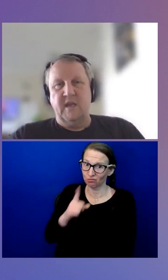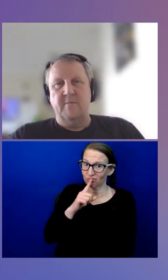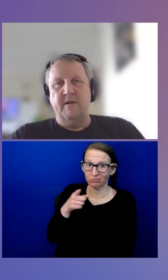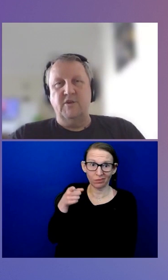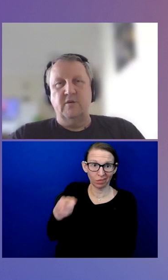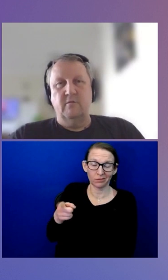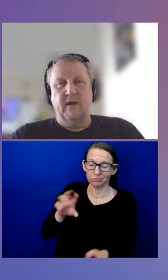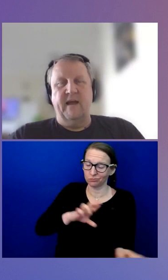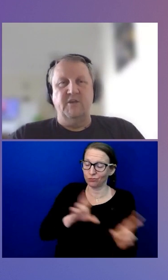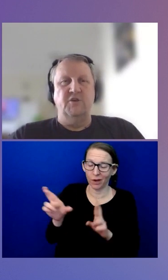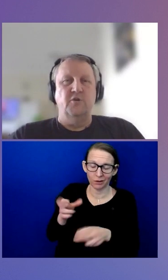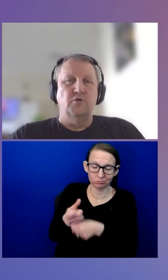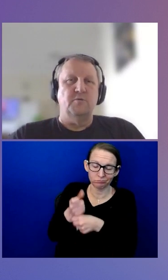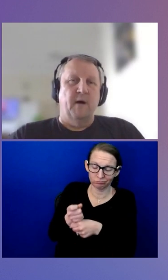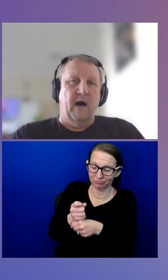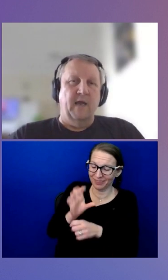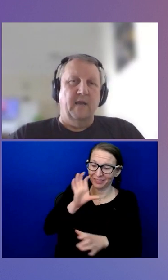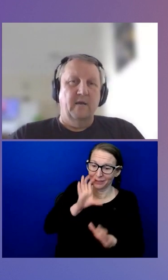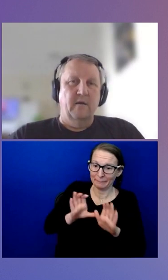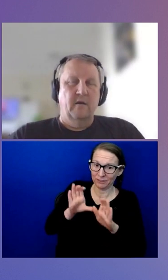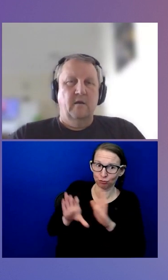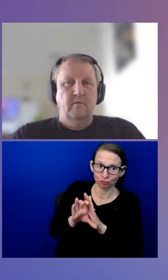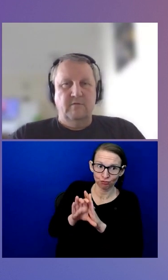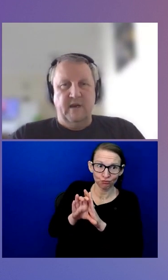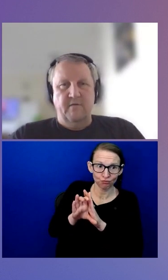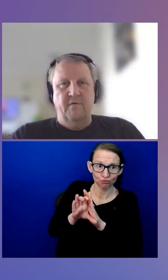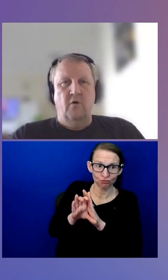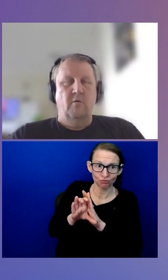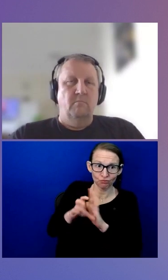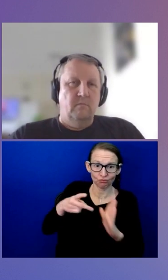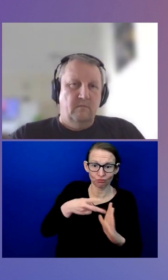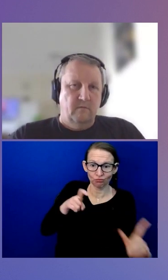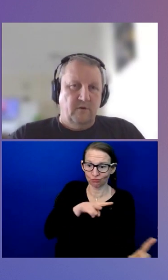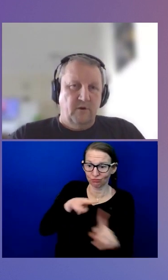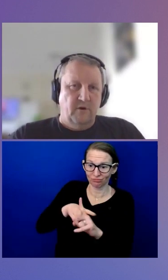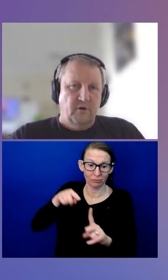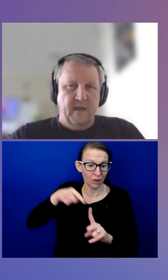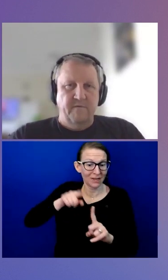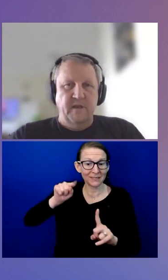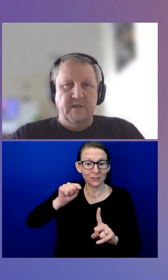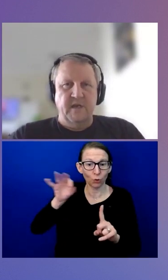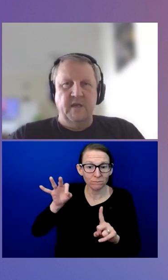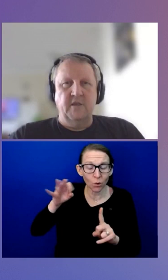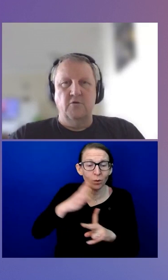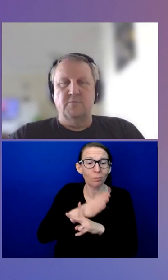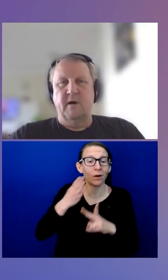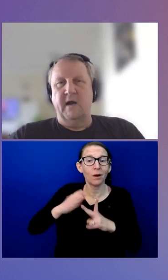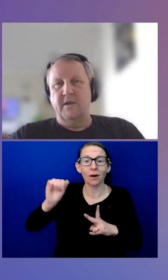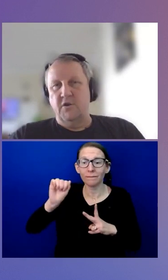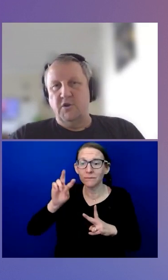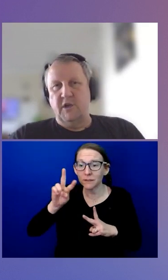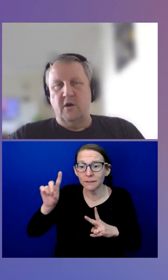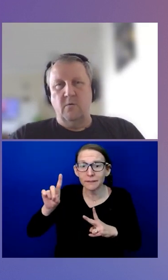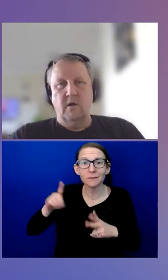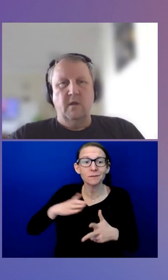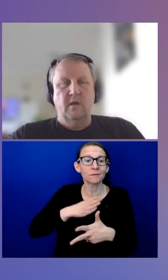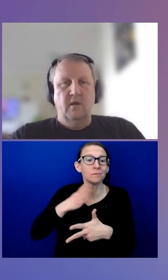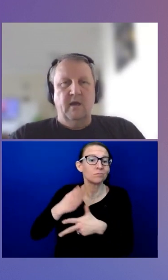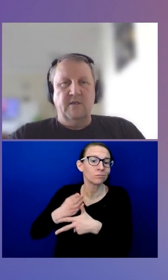this basically creates the image that is used by Terraform, used by AVD, used by